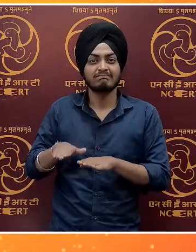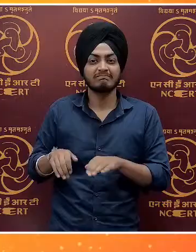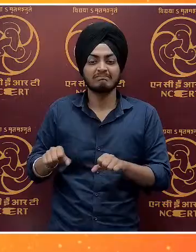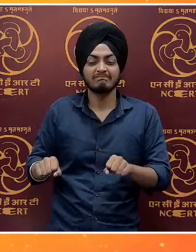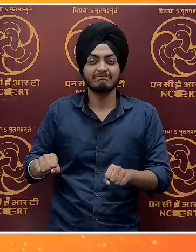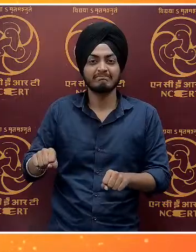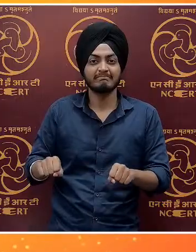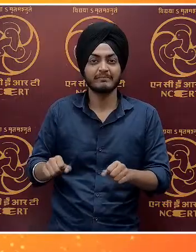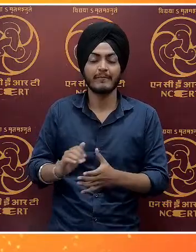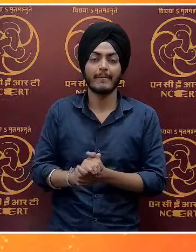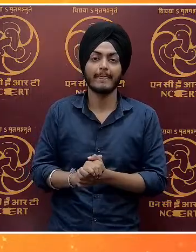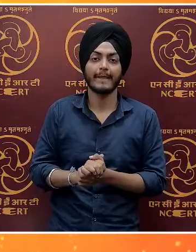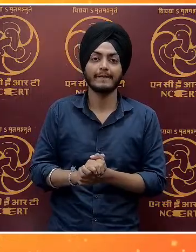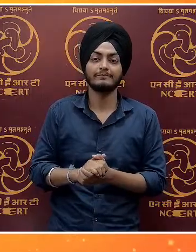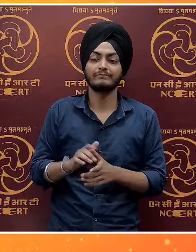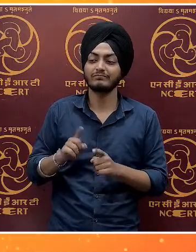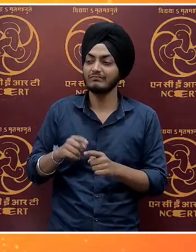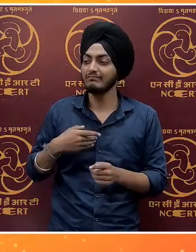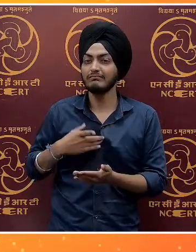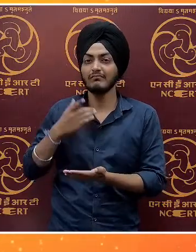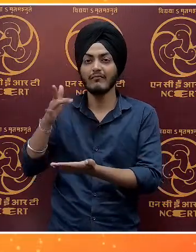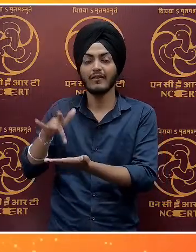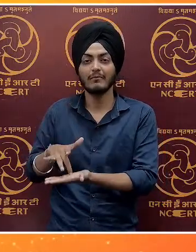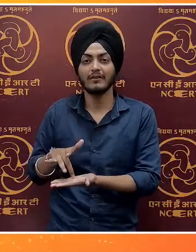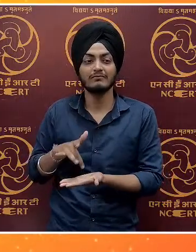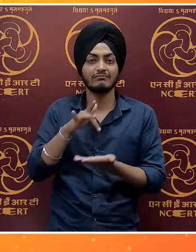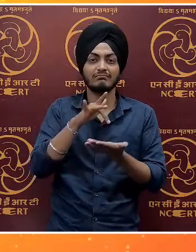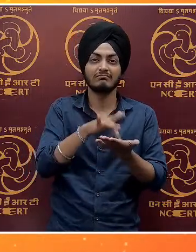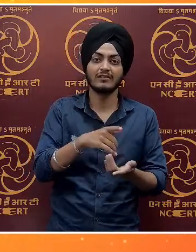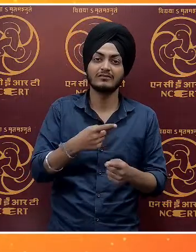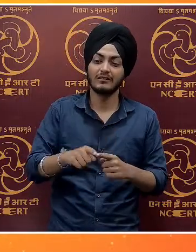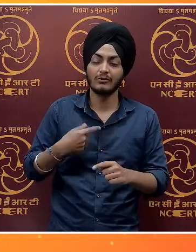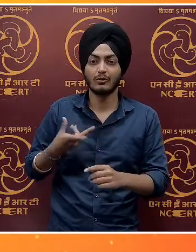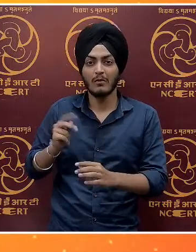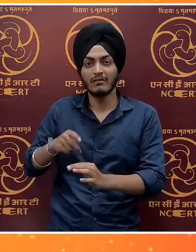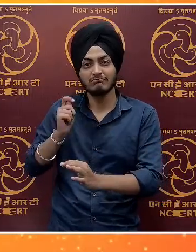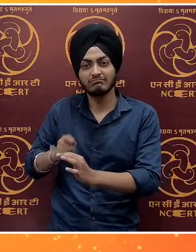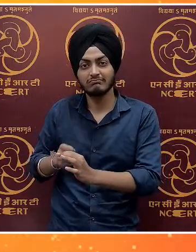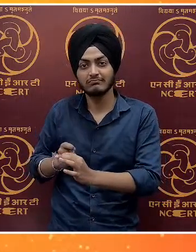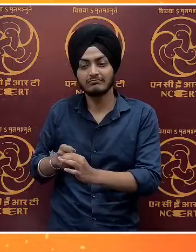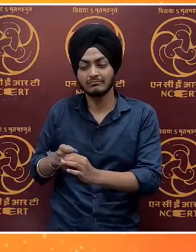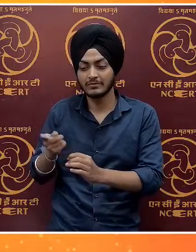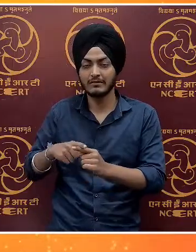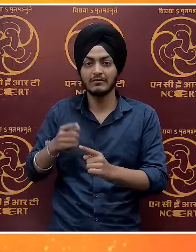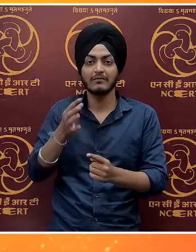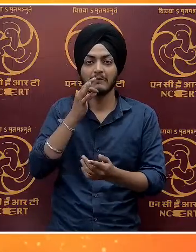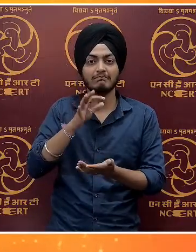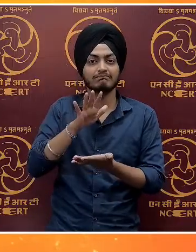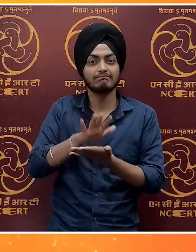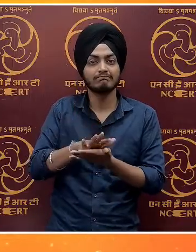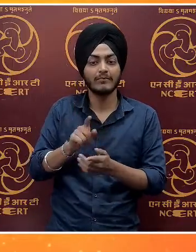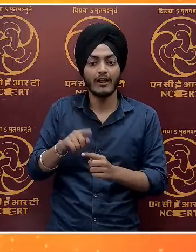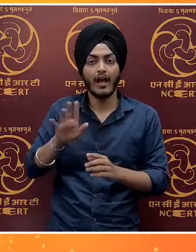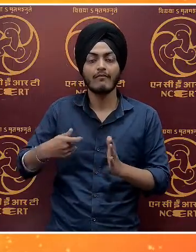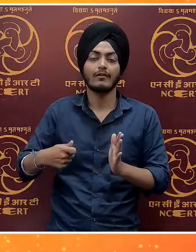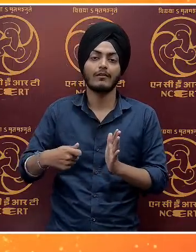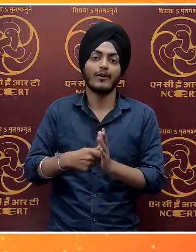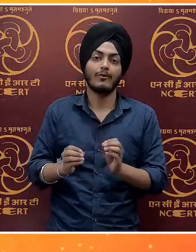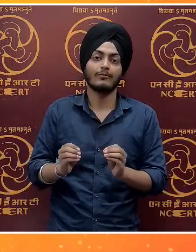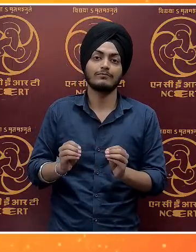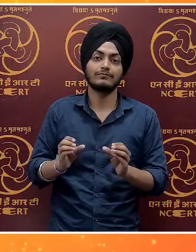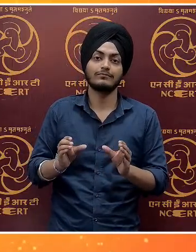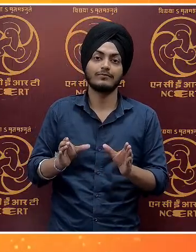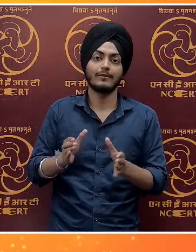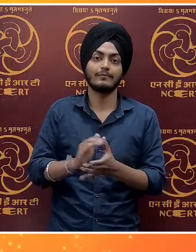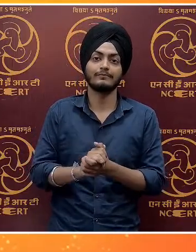we get to, we go there and to get it correct and fix the puncture and fill the air. If the